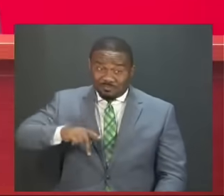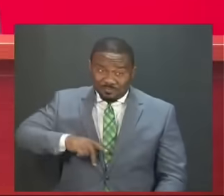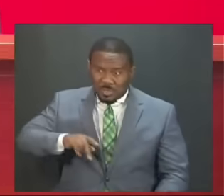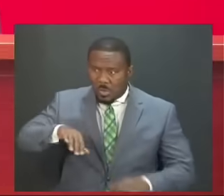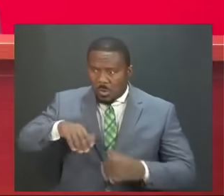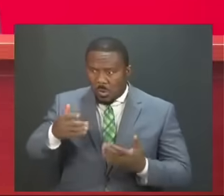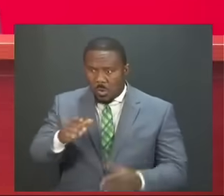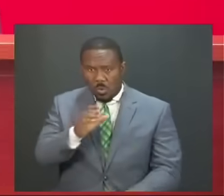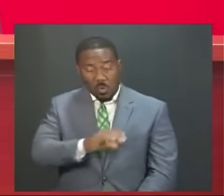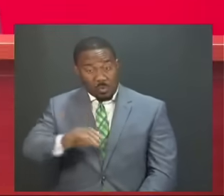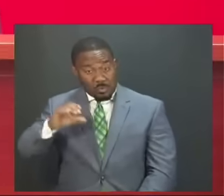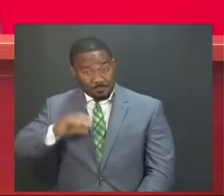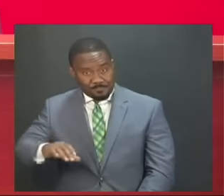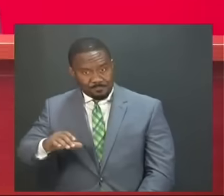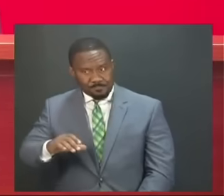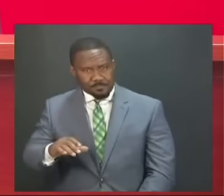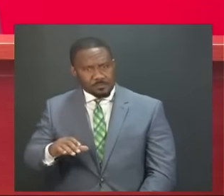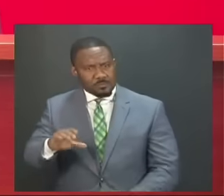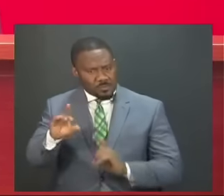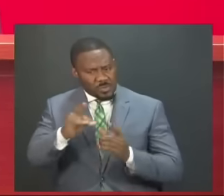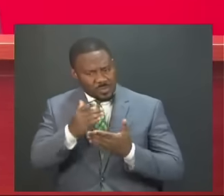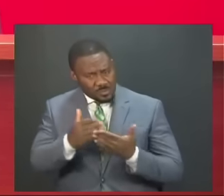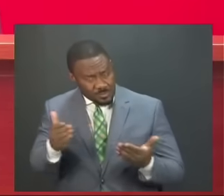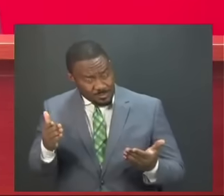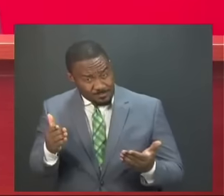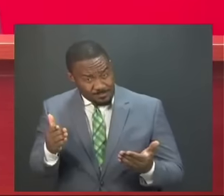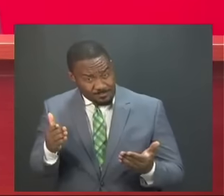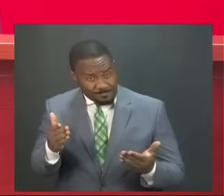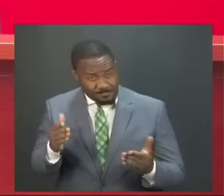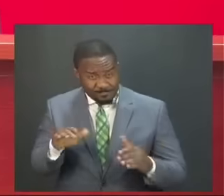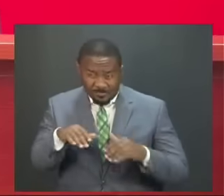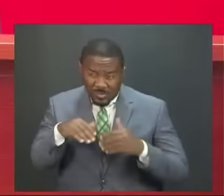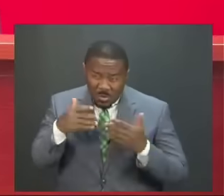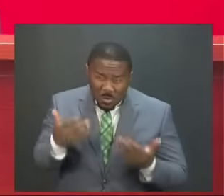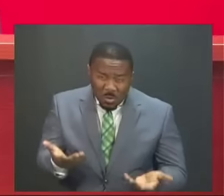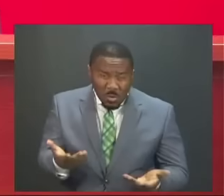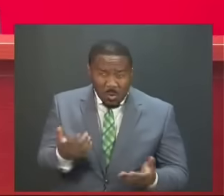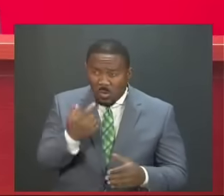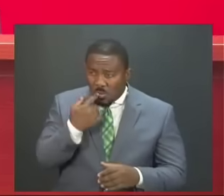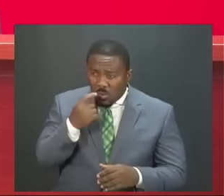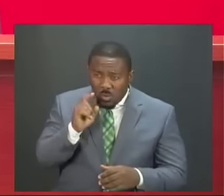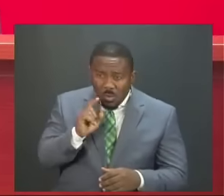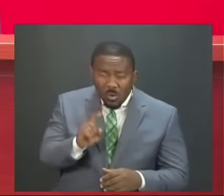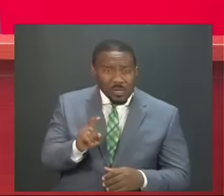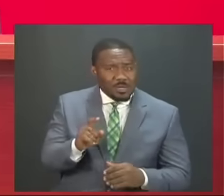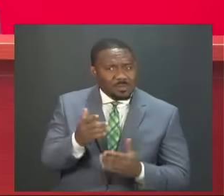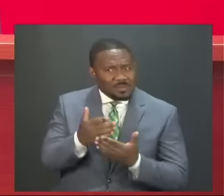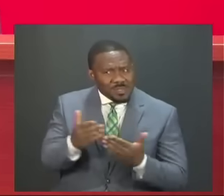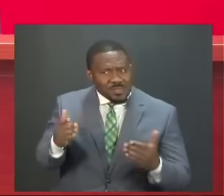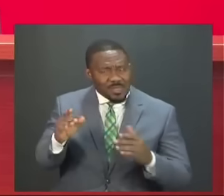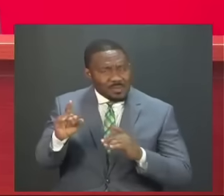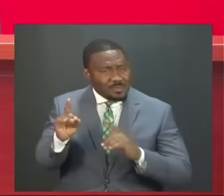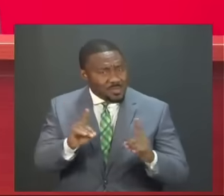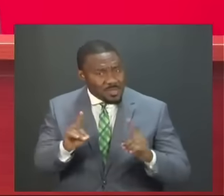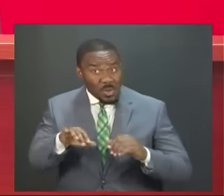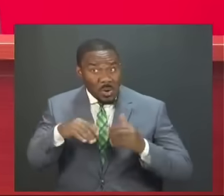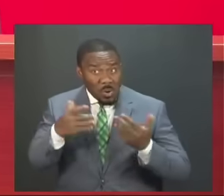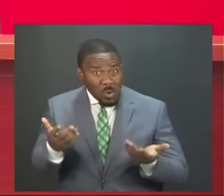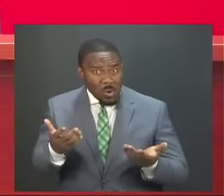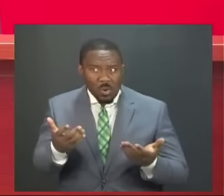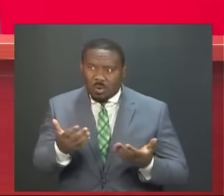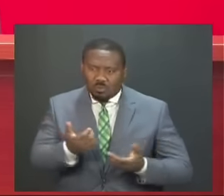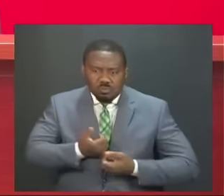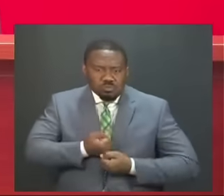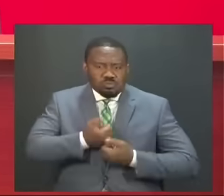committee to do something or order something to be done or express an